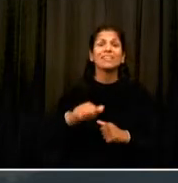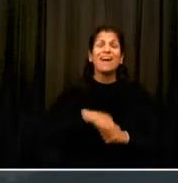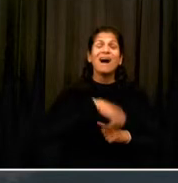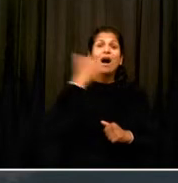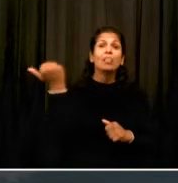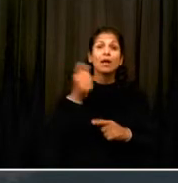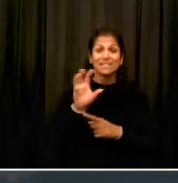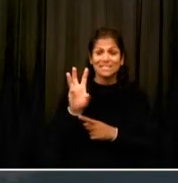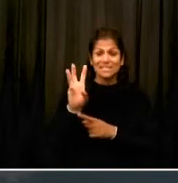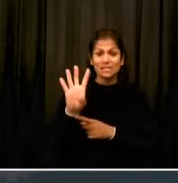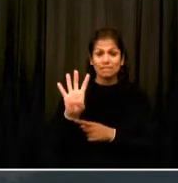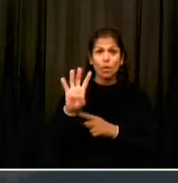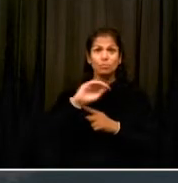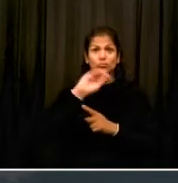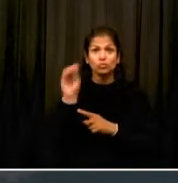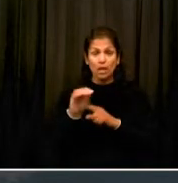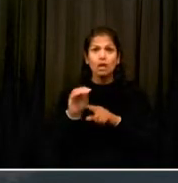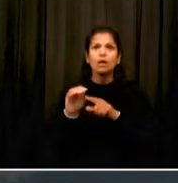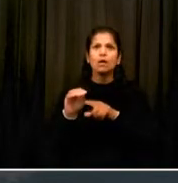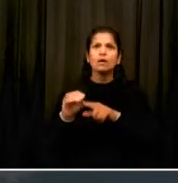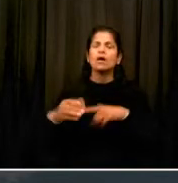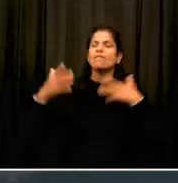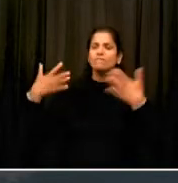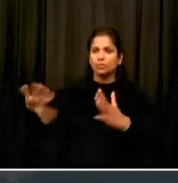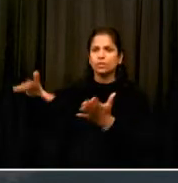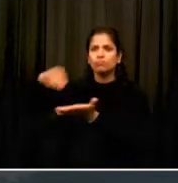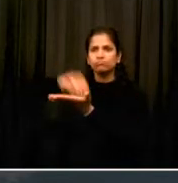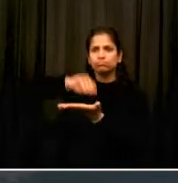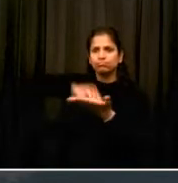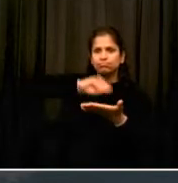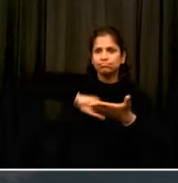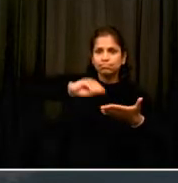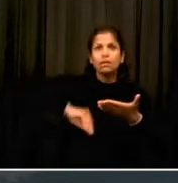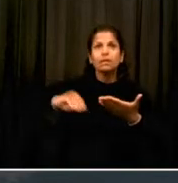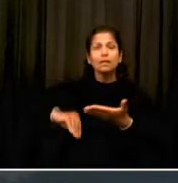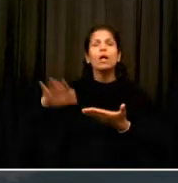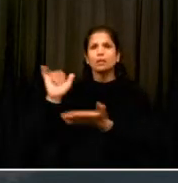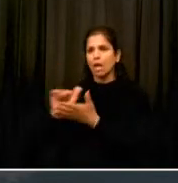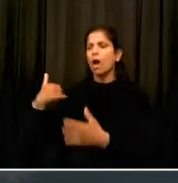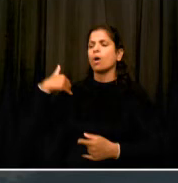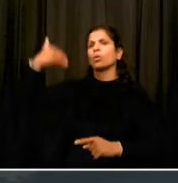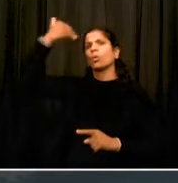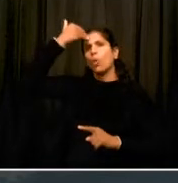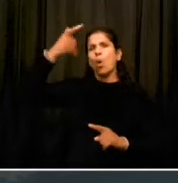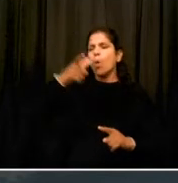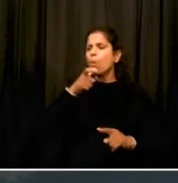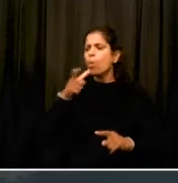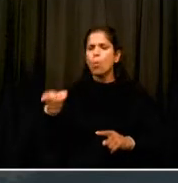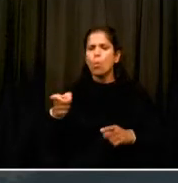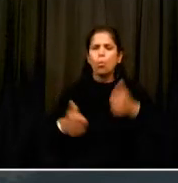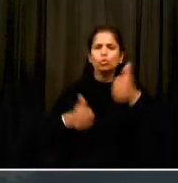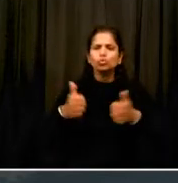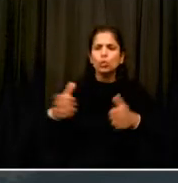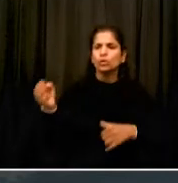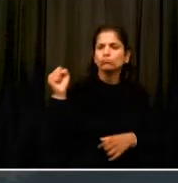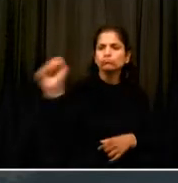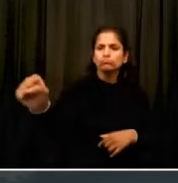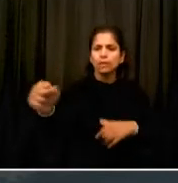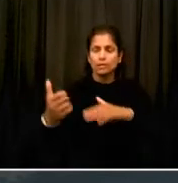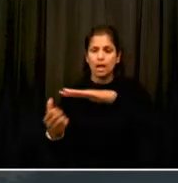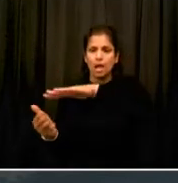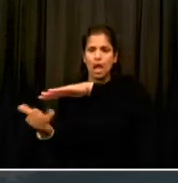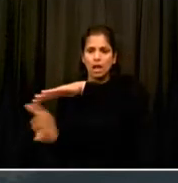being monitored, and we know we're isolating therefore. So we have more work to do there, but we're going to do that work, and we're working as hard as we can to keep New York